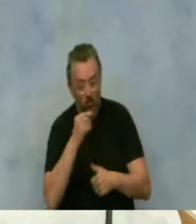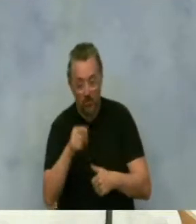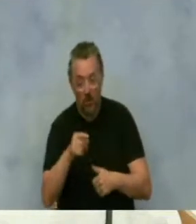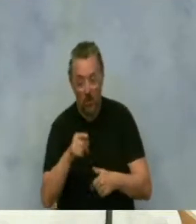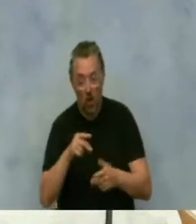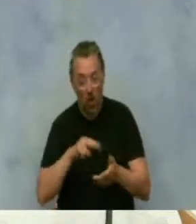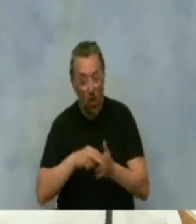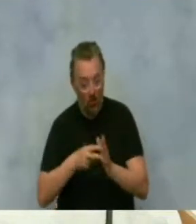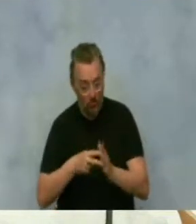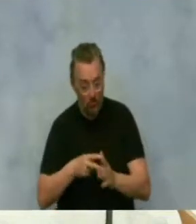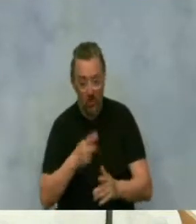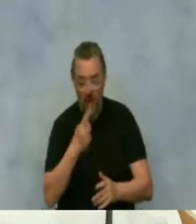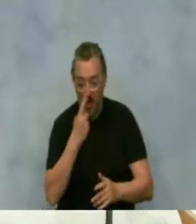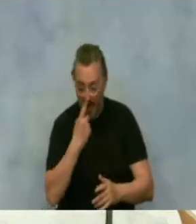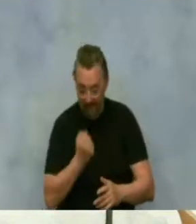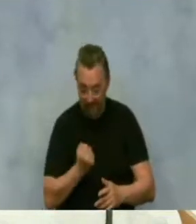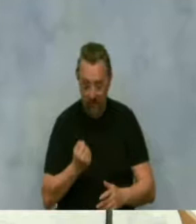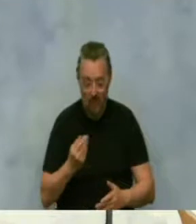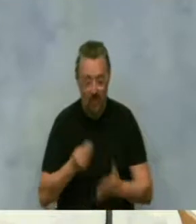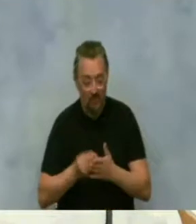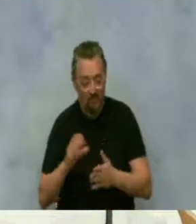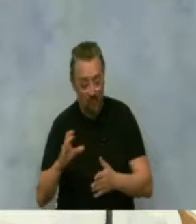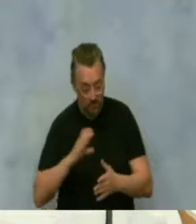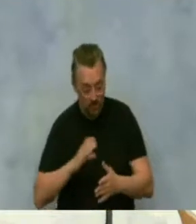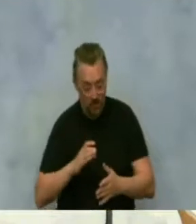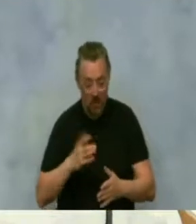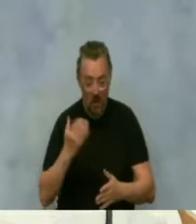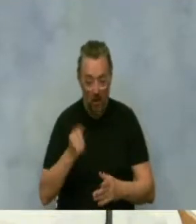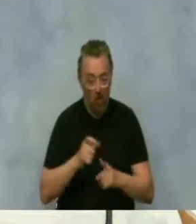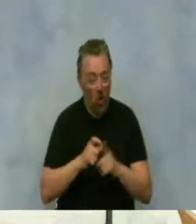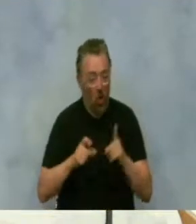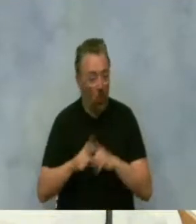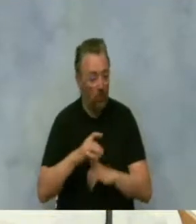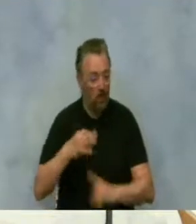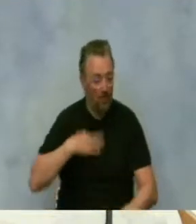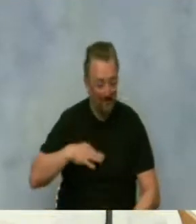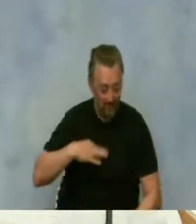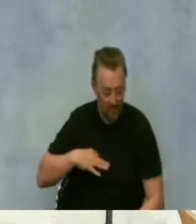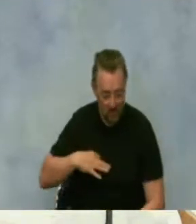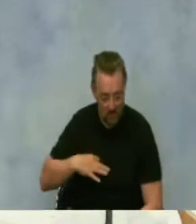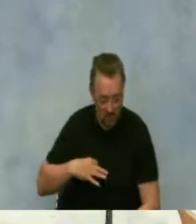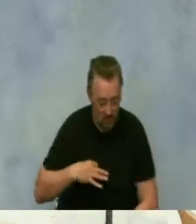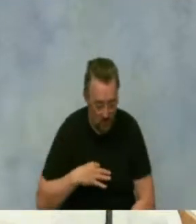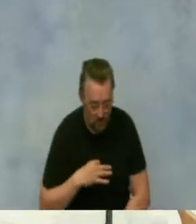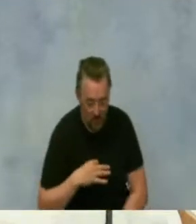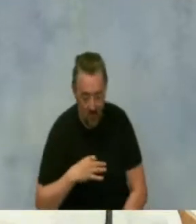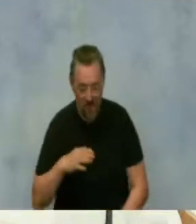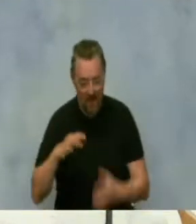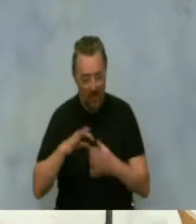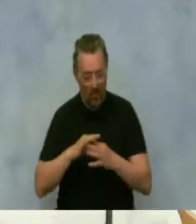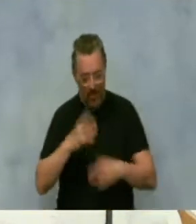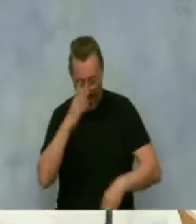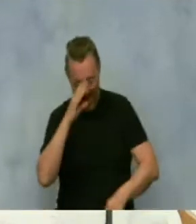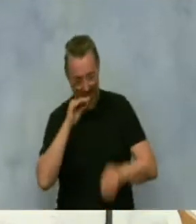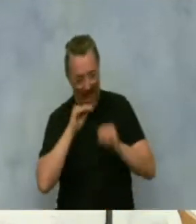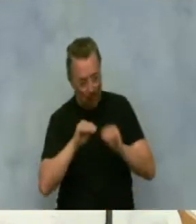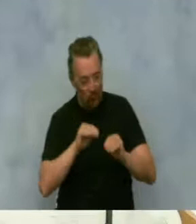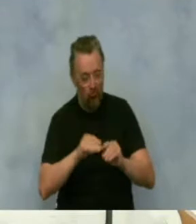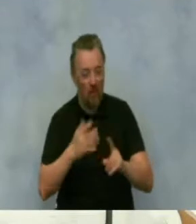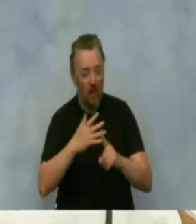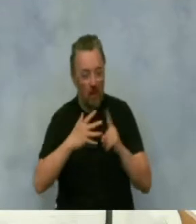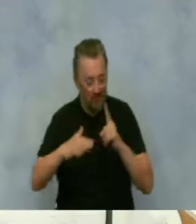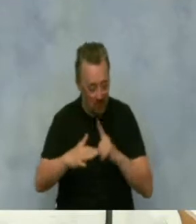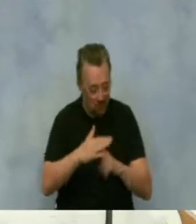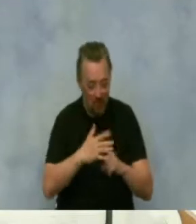has capacity and funding, and there are community benefits in relation to health, education, environment and